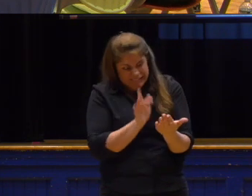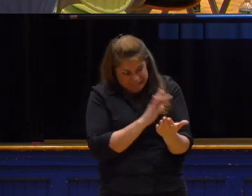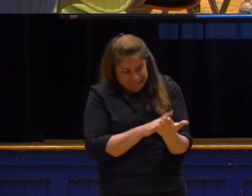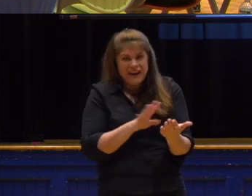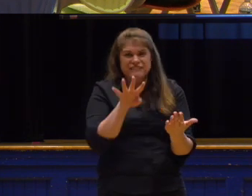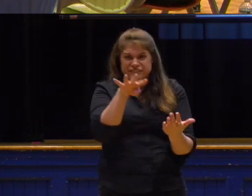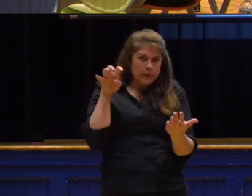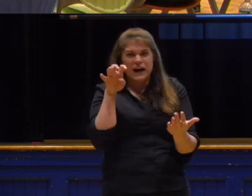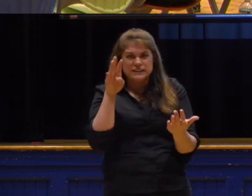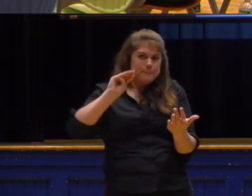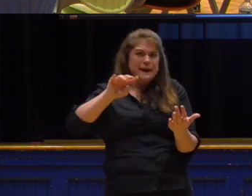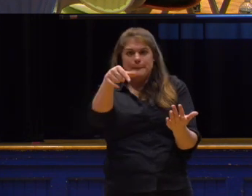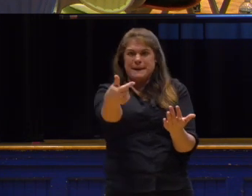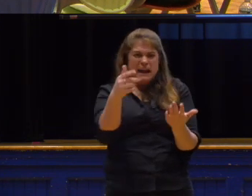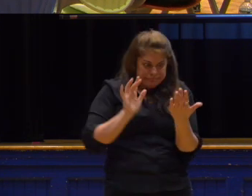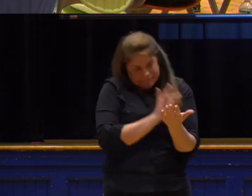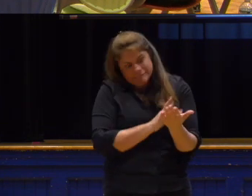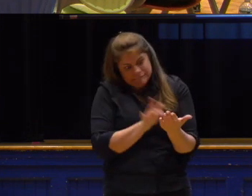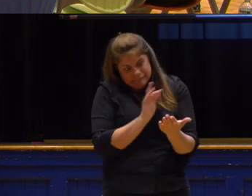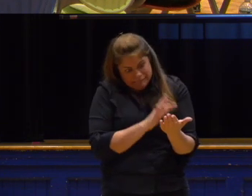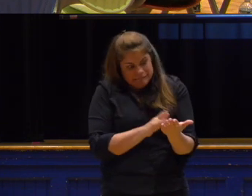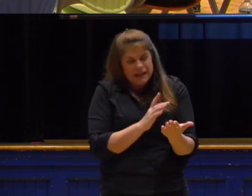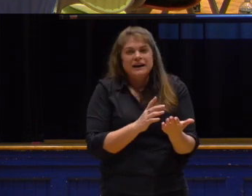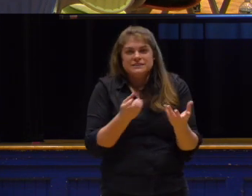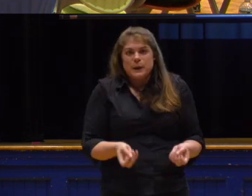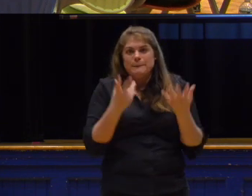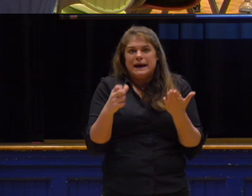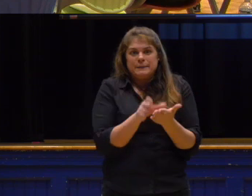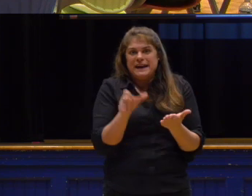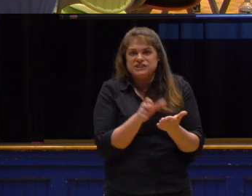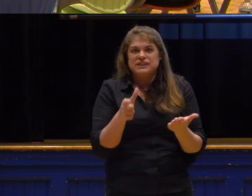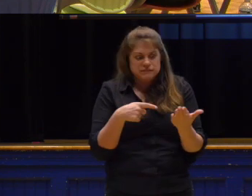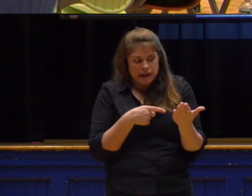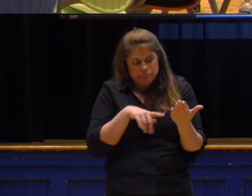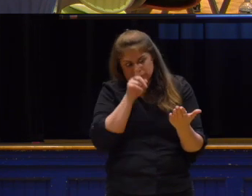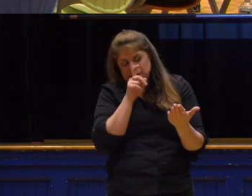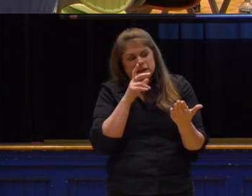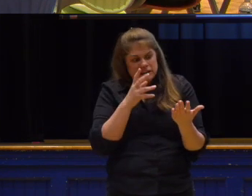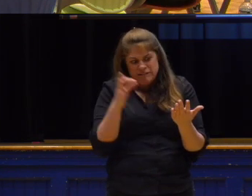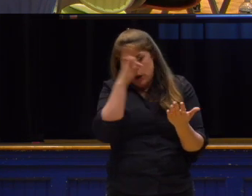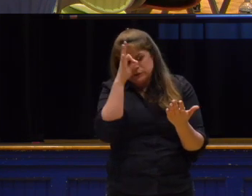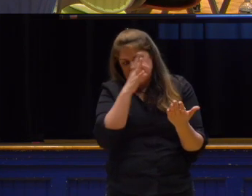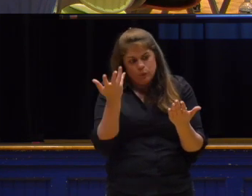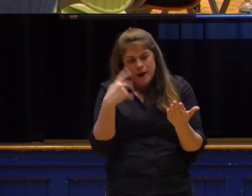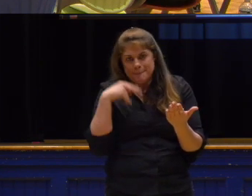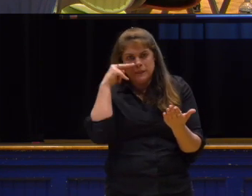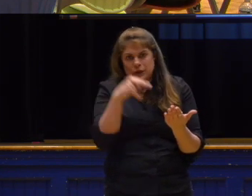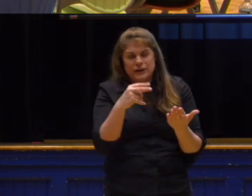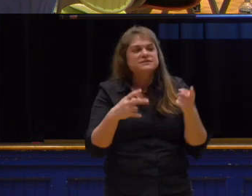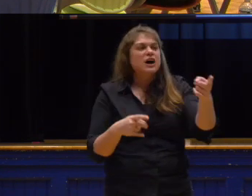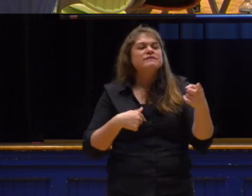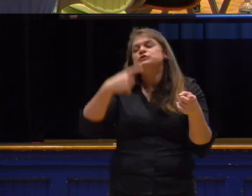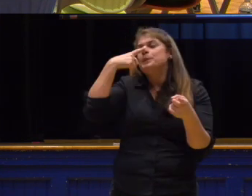a 400 megabyte file and you're paging through stuff that you have no idea Well, I think the old what one, it even the